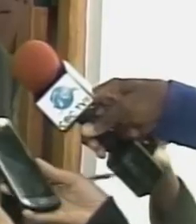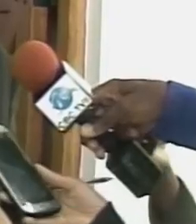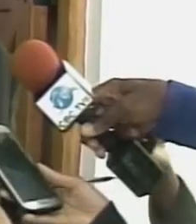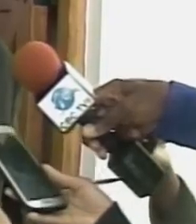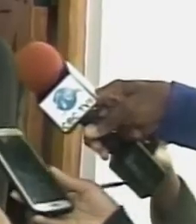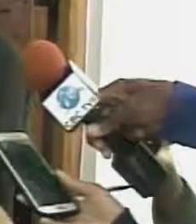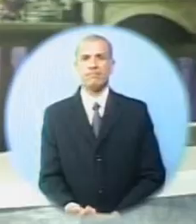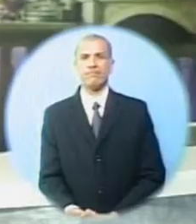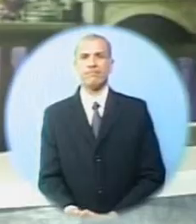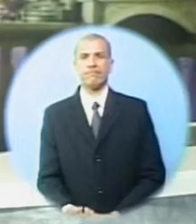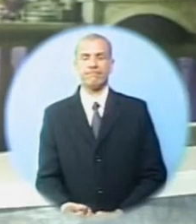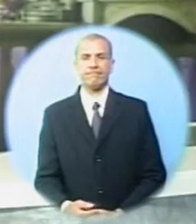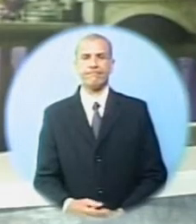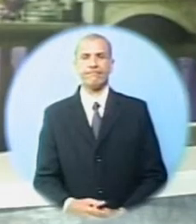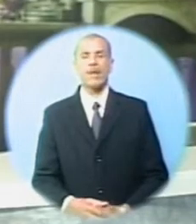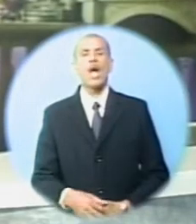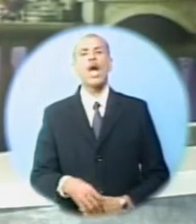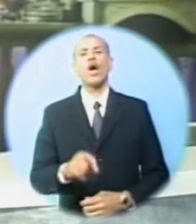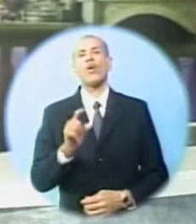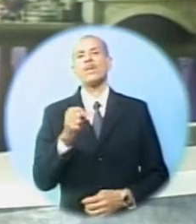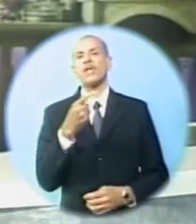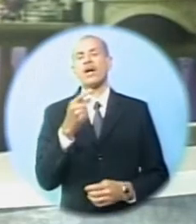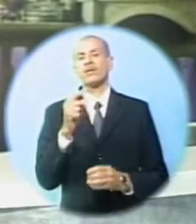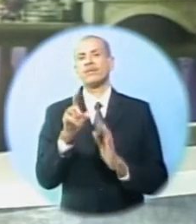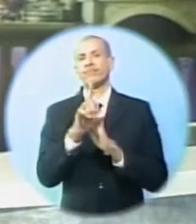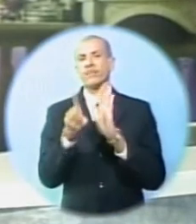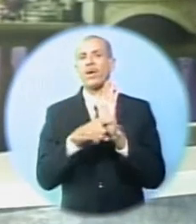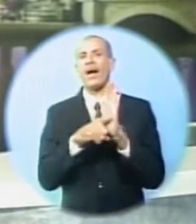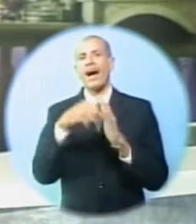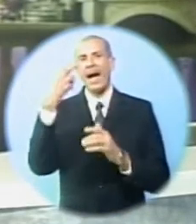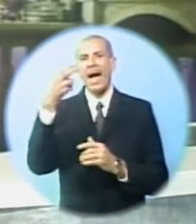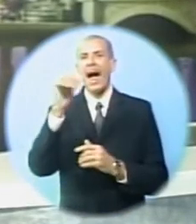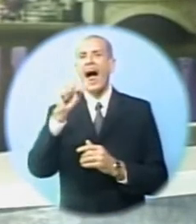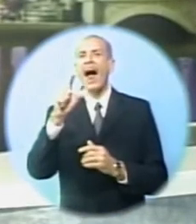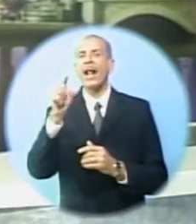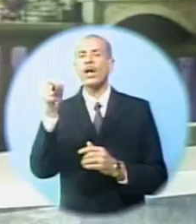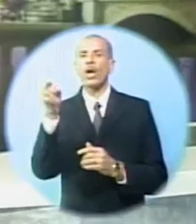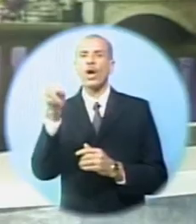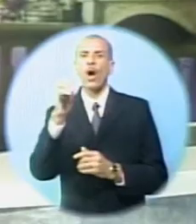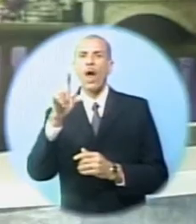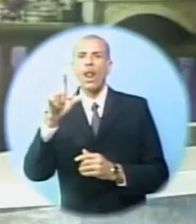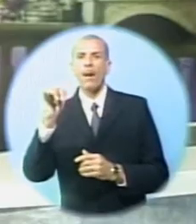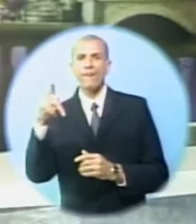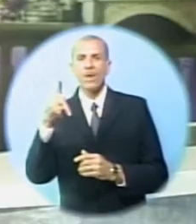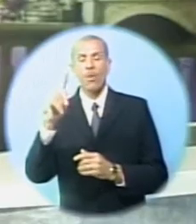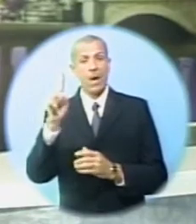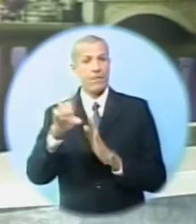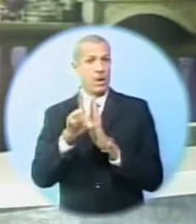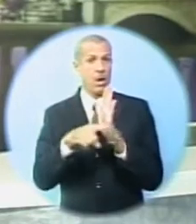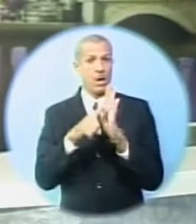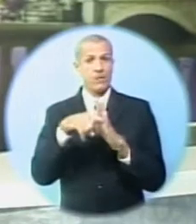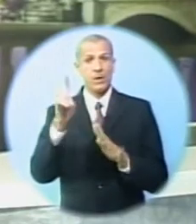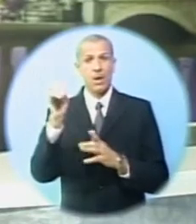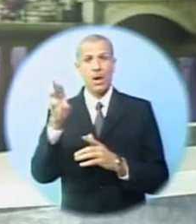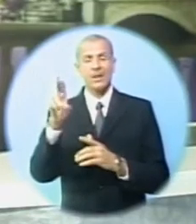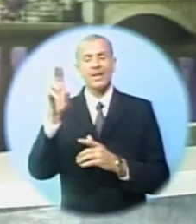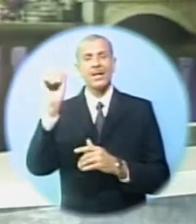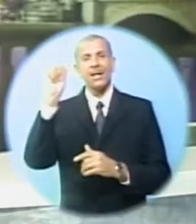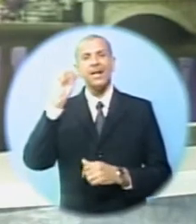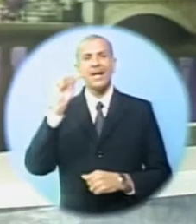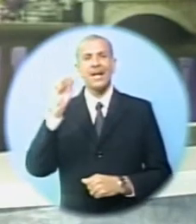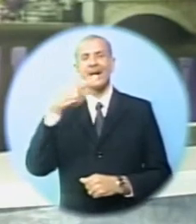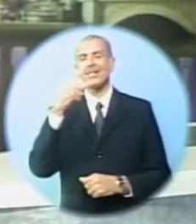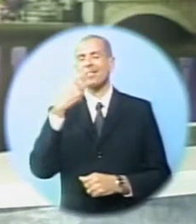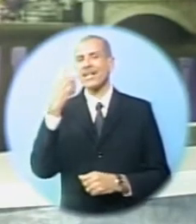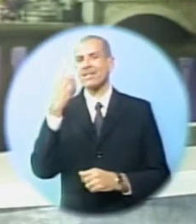about. Queen's Counsel Hal Gollop, one of the lawyers for Dr. Agard, stated judgment has been reserved in the civil